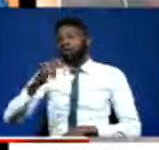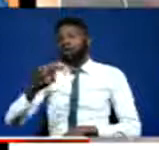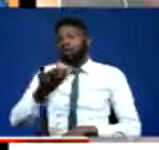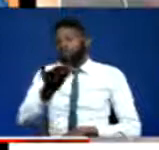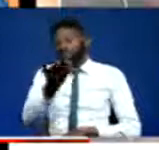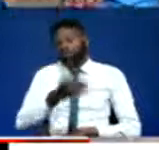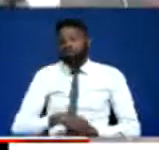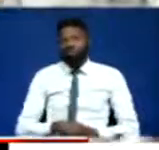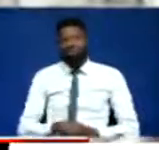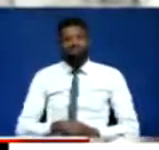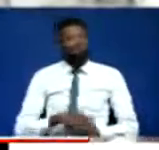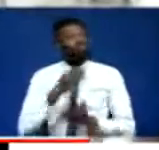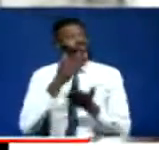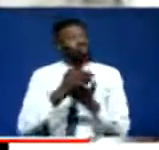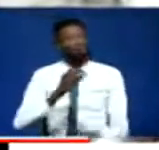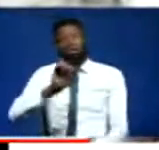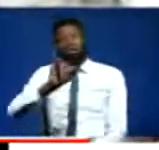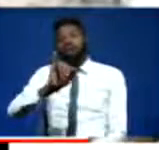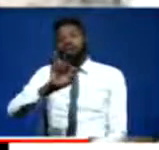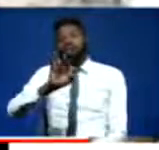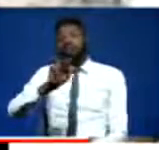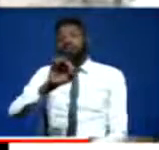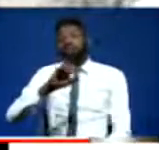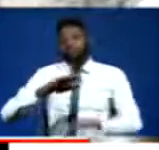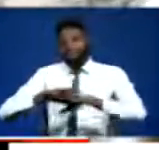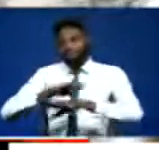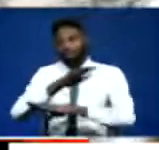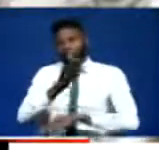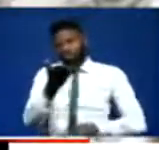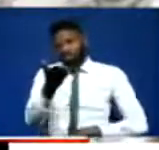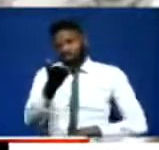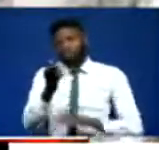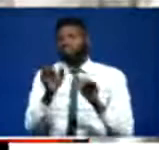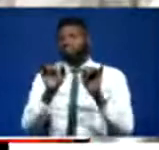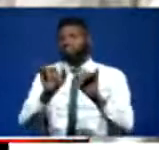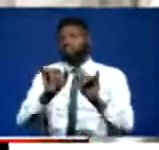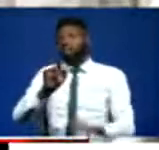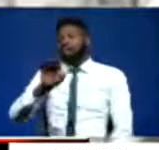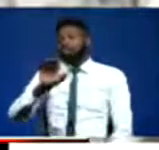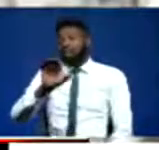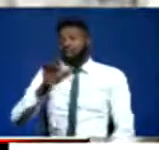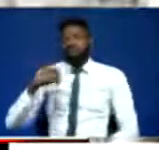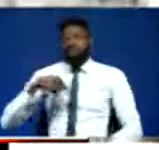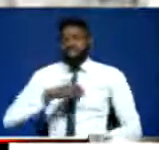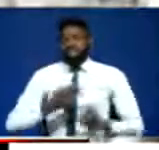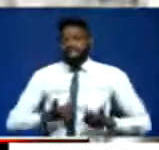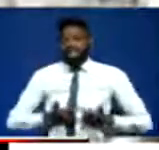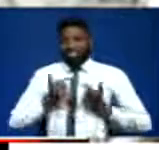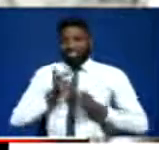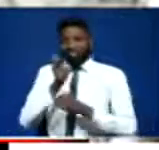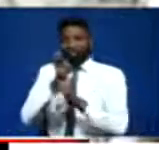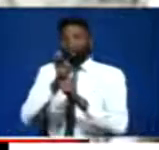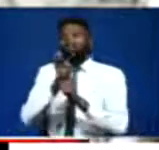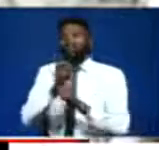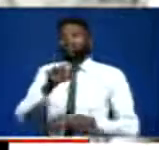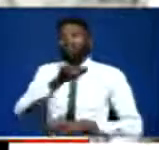Indeed, Irene Michuma, very good afternoon to you there back at the broadcasting house. We are coming to you live from Kasarani sub-county. This is